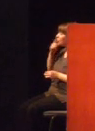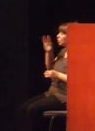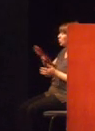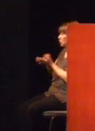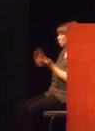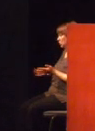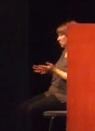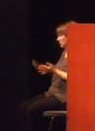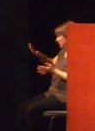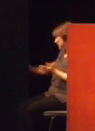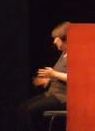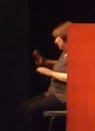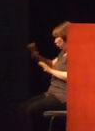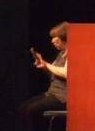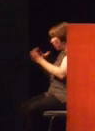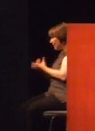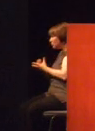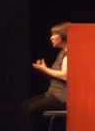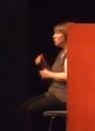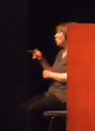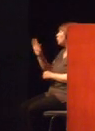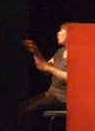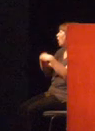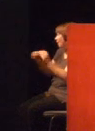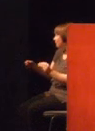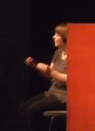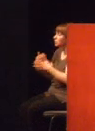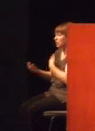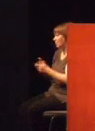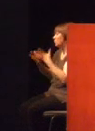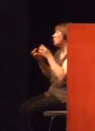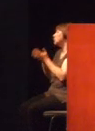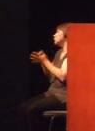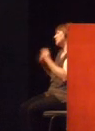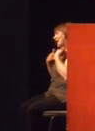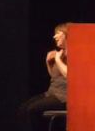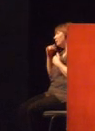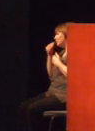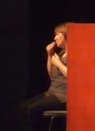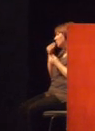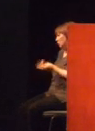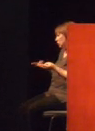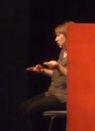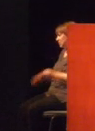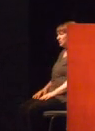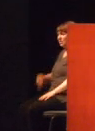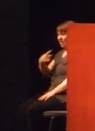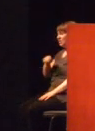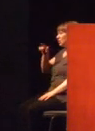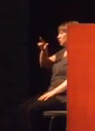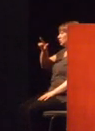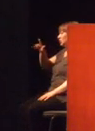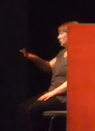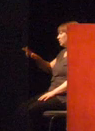students have different points of contact for food resources. And so His extension is 2354, and I